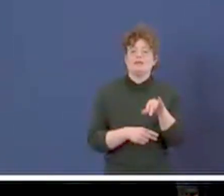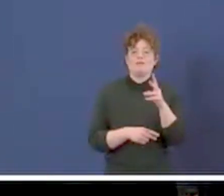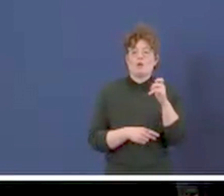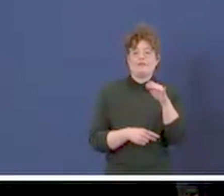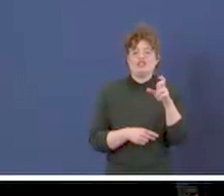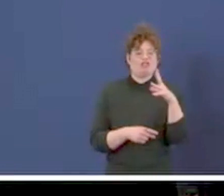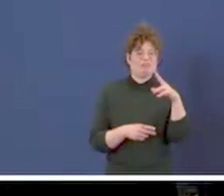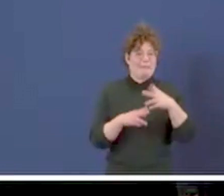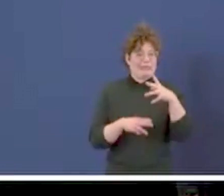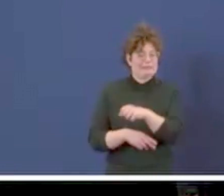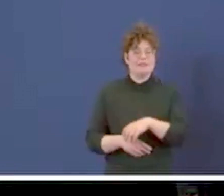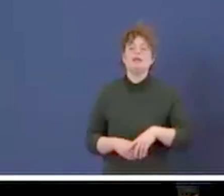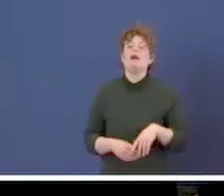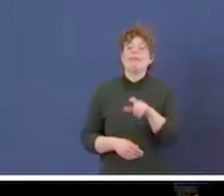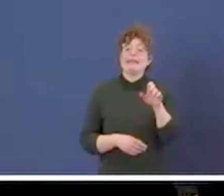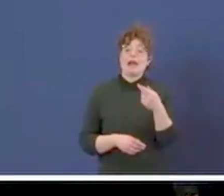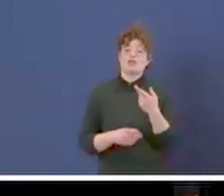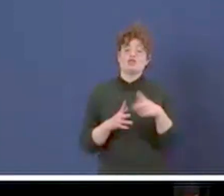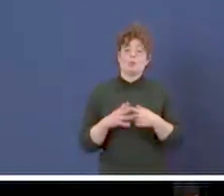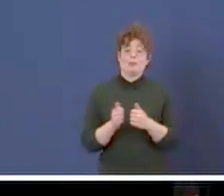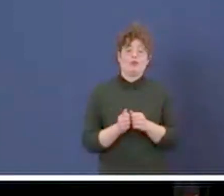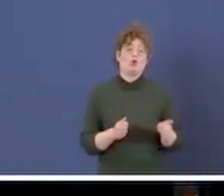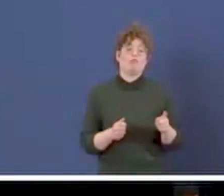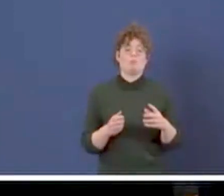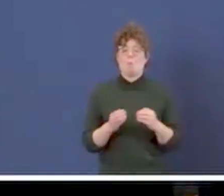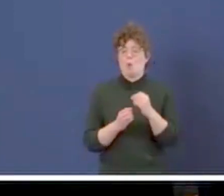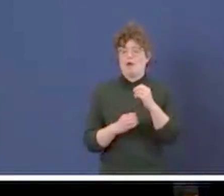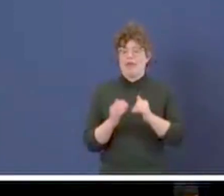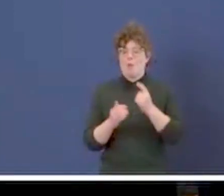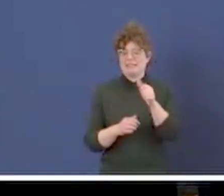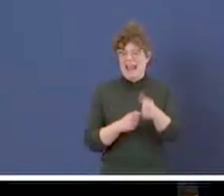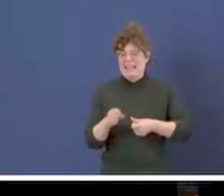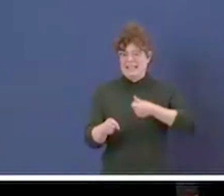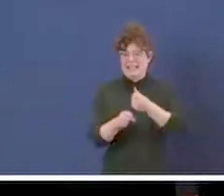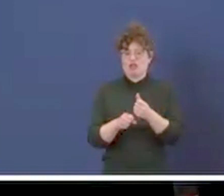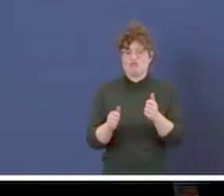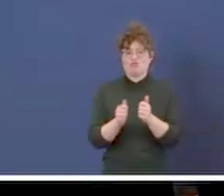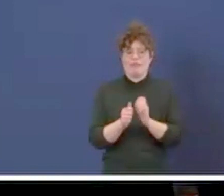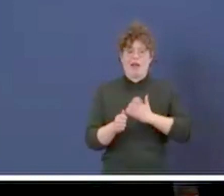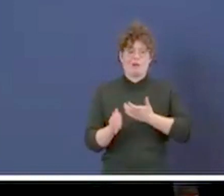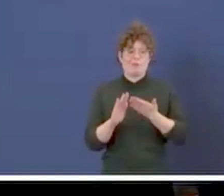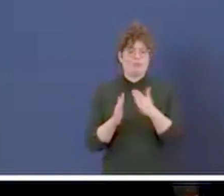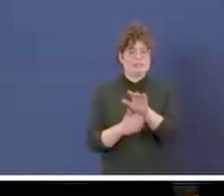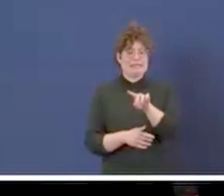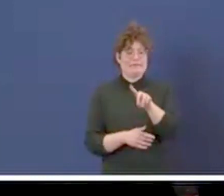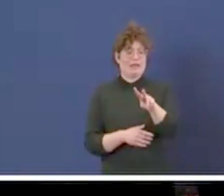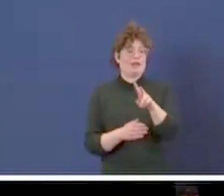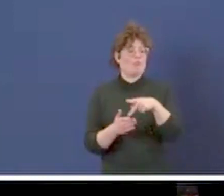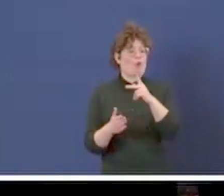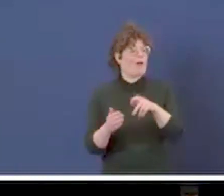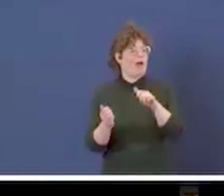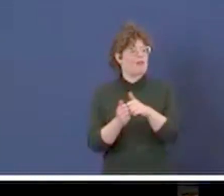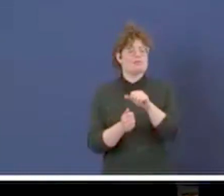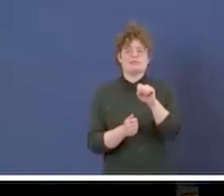thank you. Leah, we'll start with you. You've logged over a decade of work with our community's domestic violence program. How